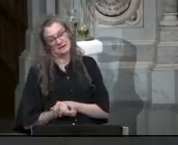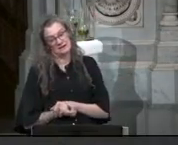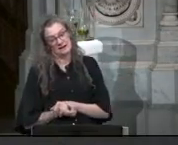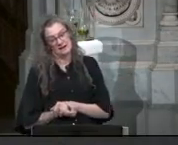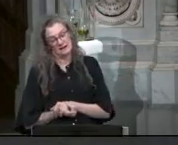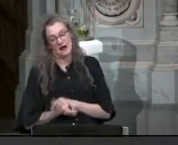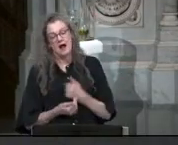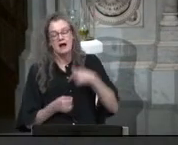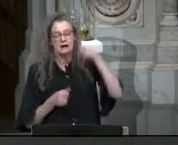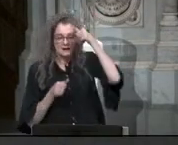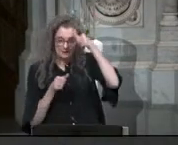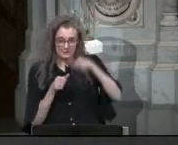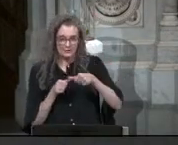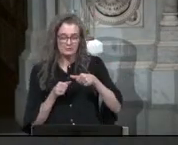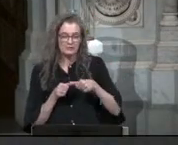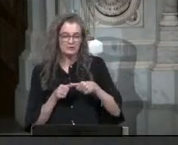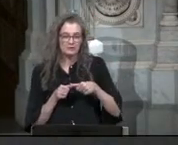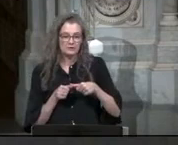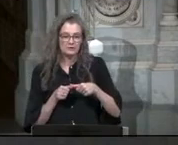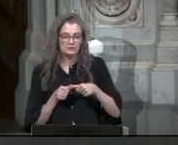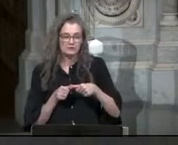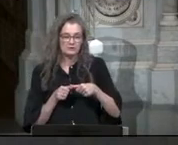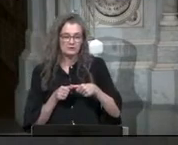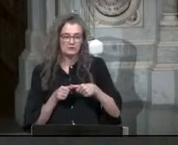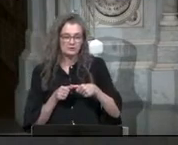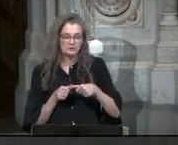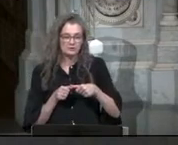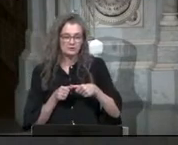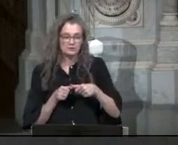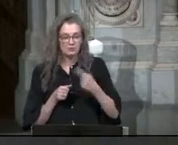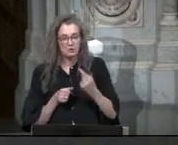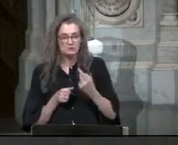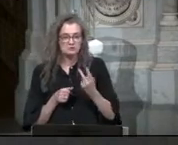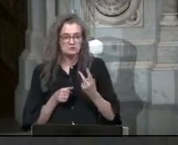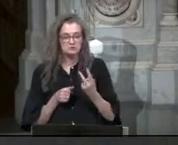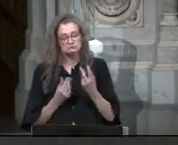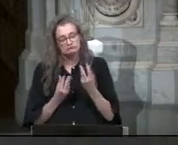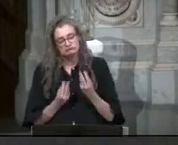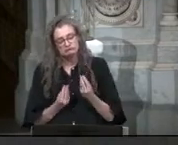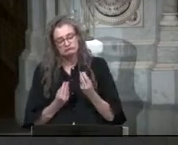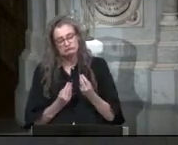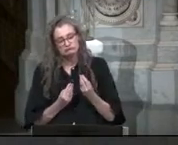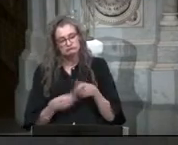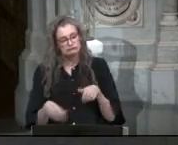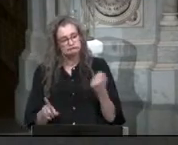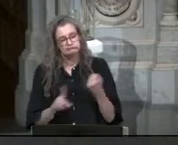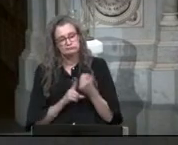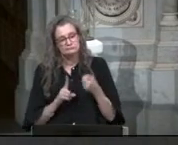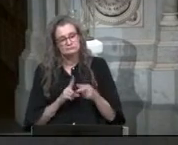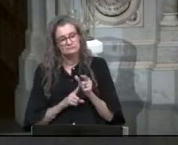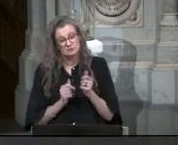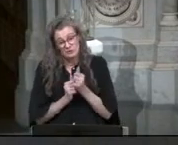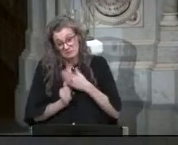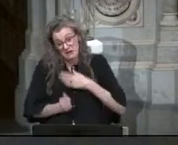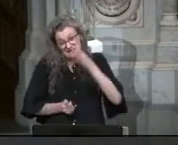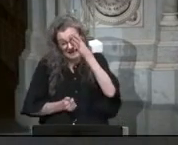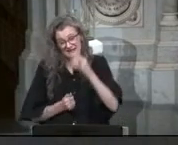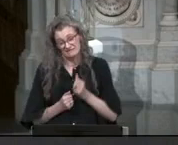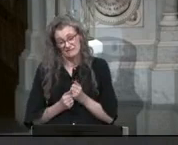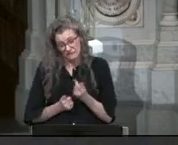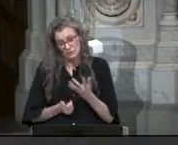I can only remember one or two tender, impactful moments of interaction with my own dad.